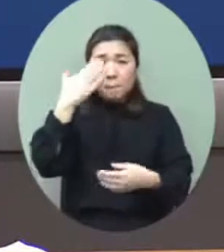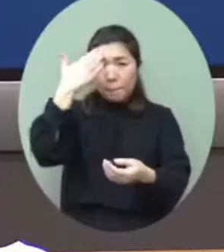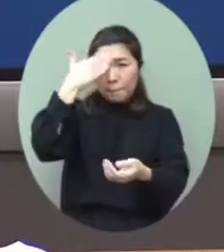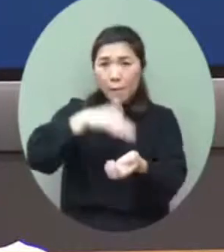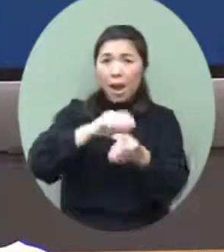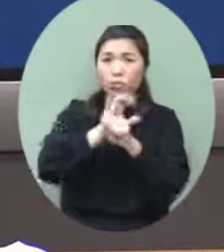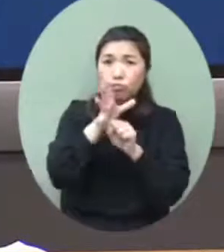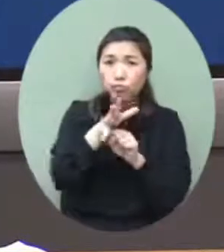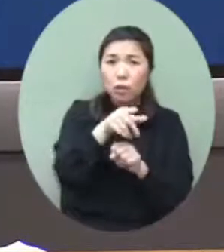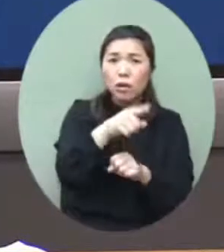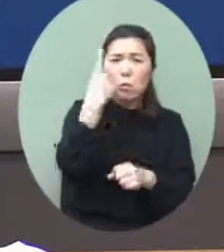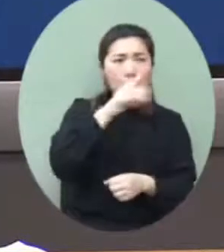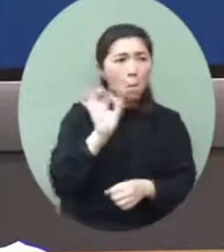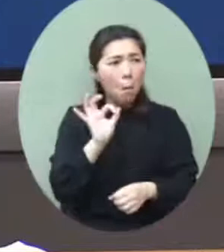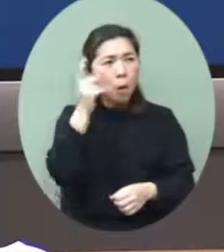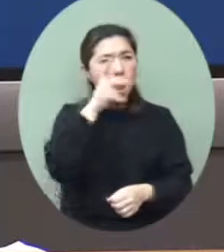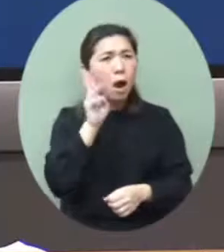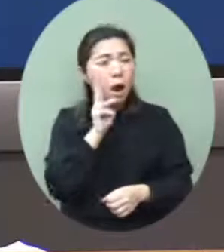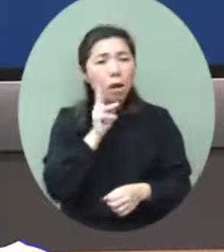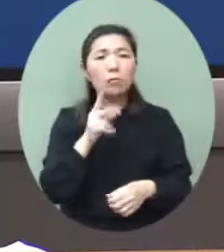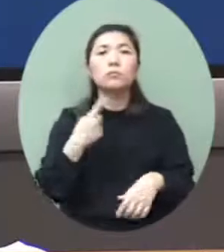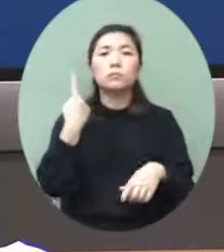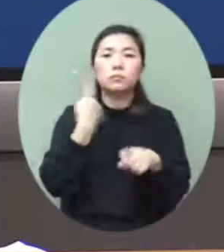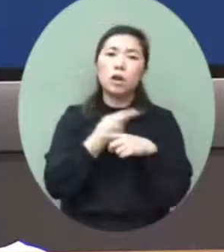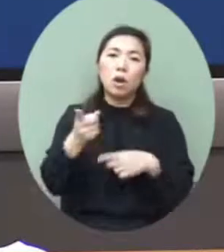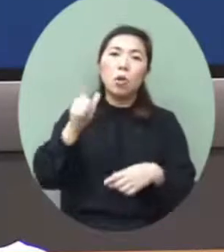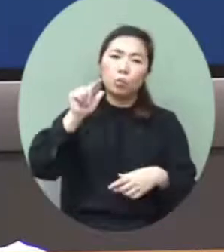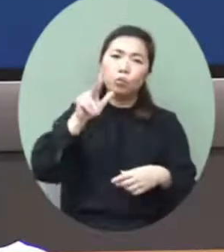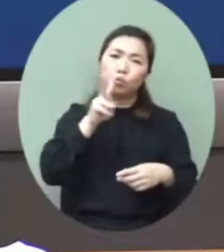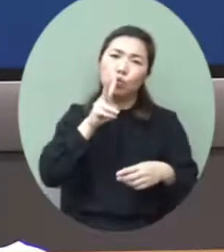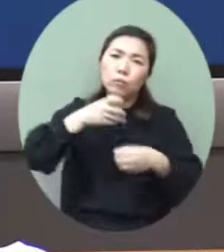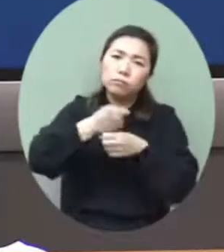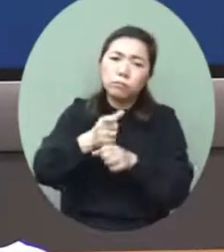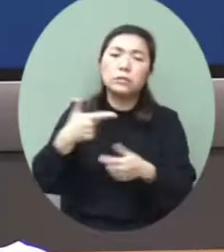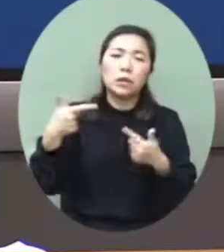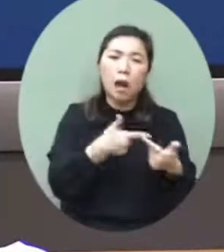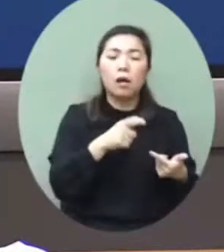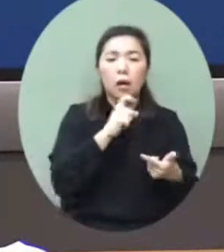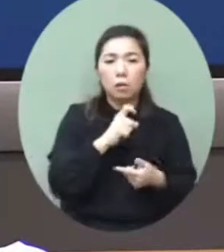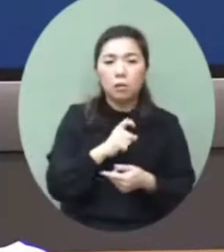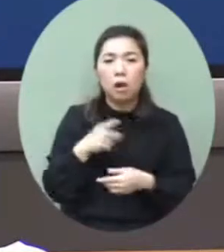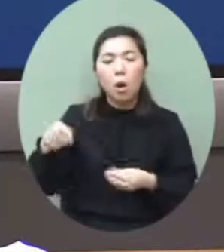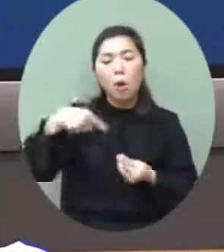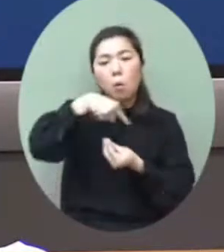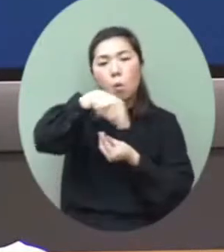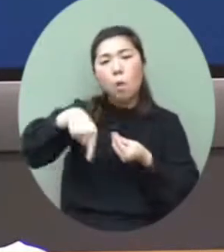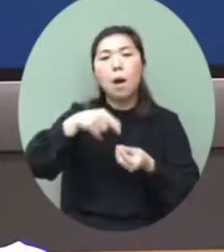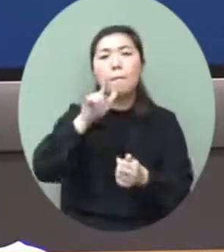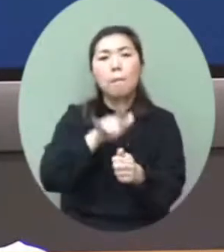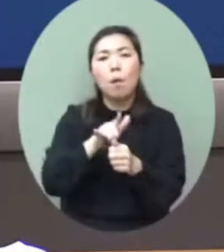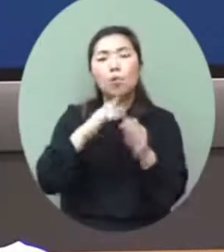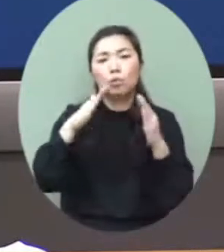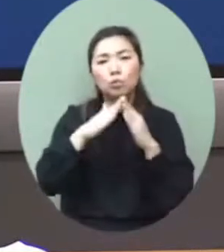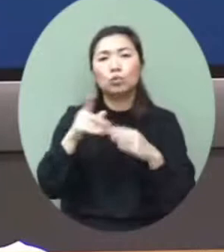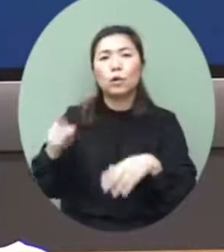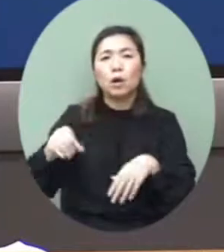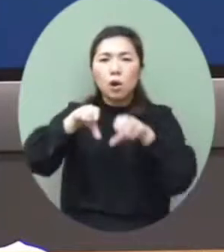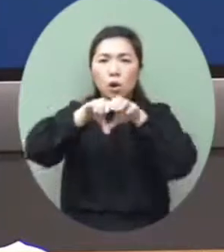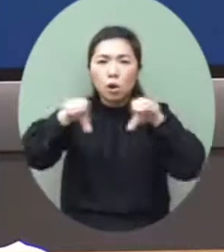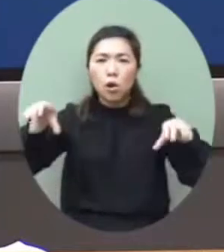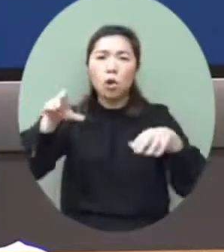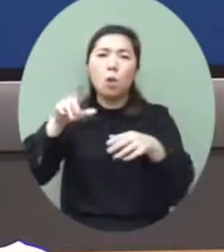testing, and our work never stopped, even when we saw no new local